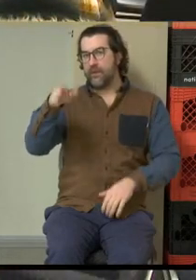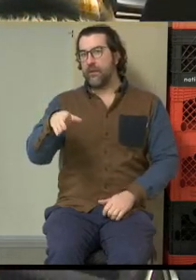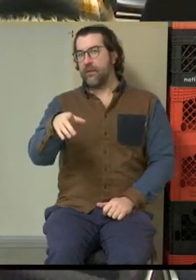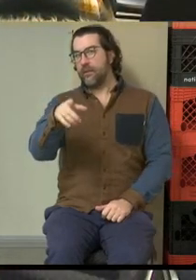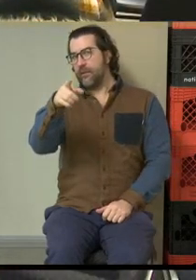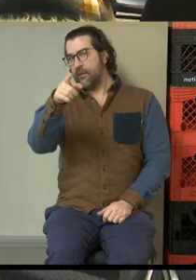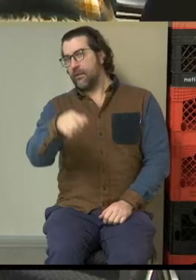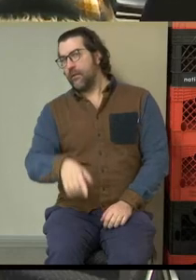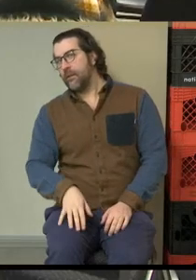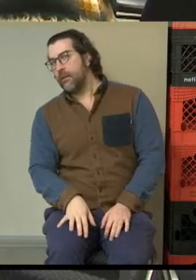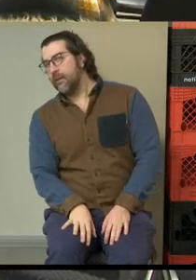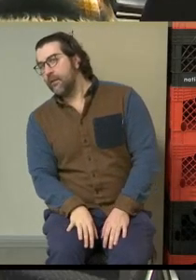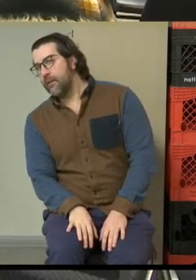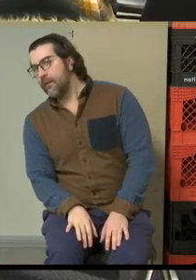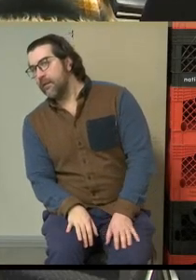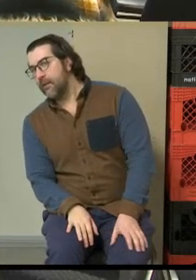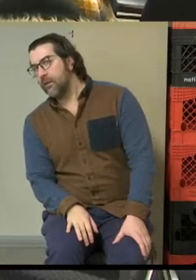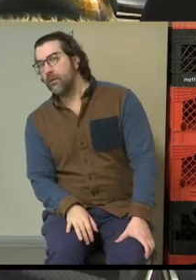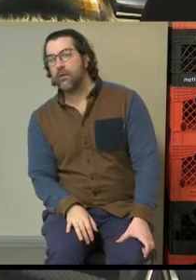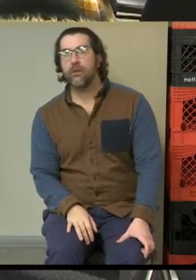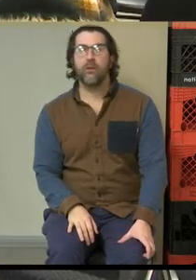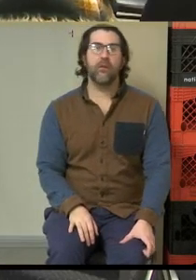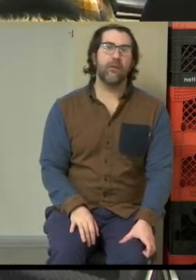back. I have a couple of things about buildings and